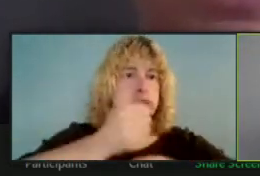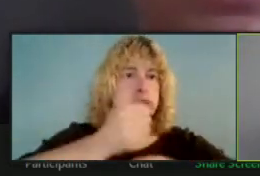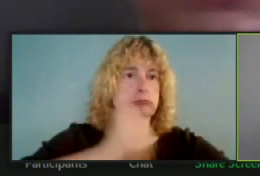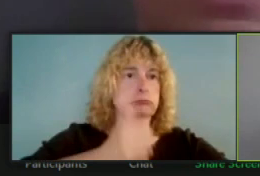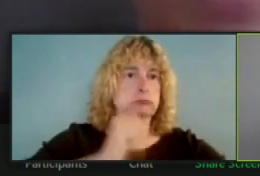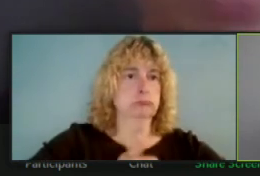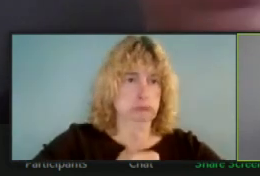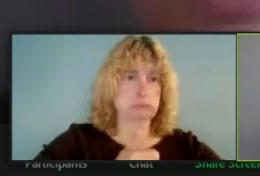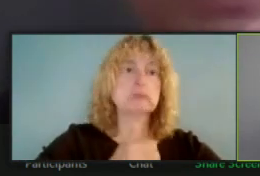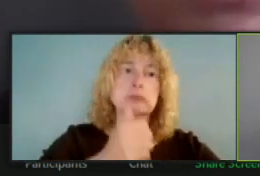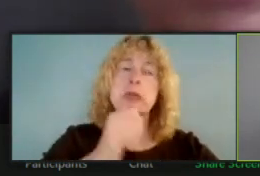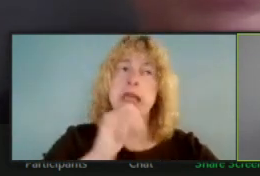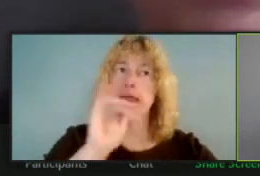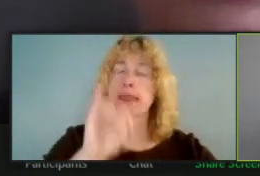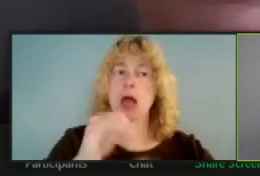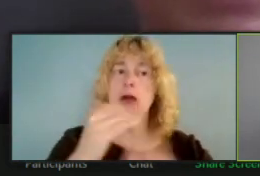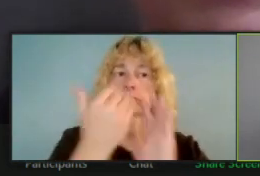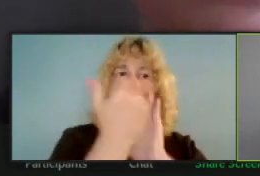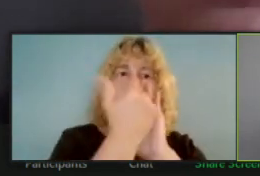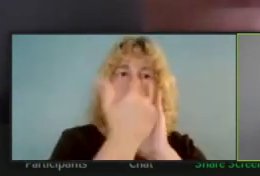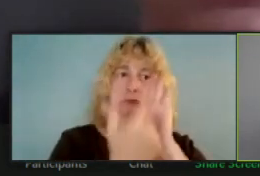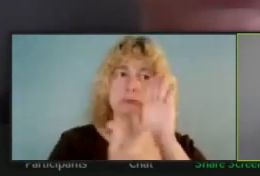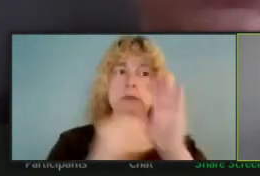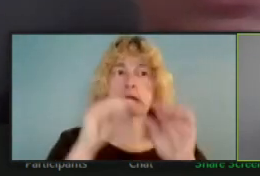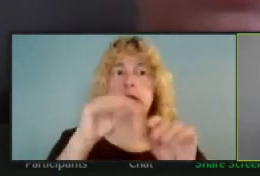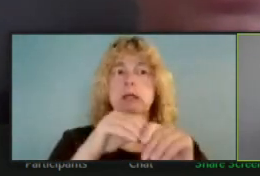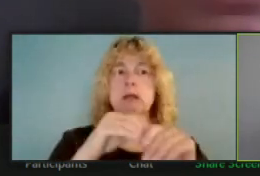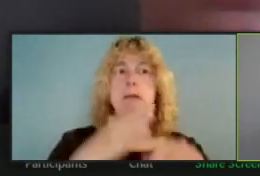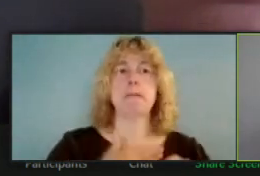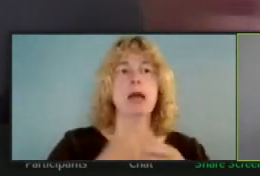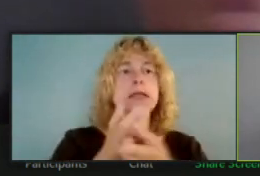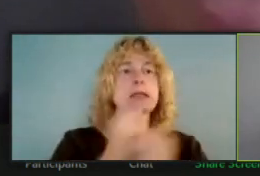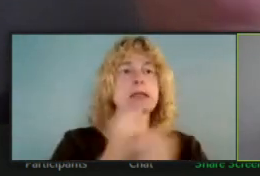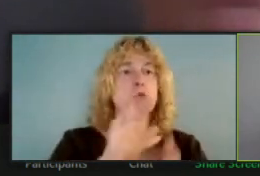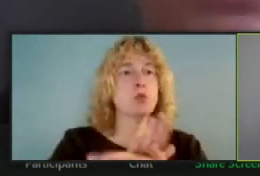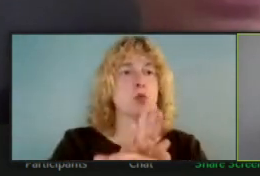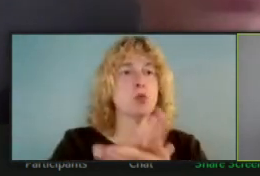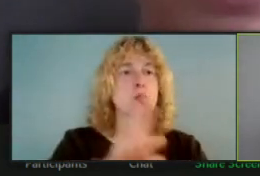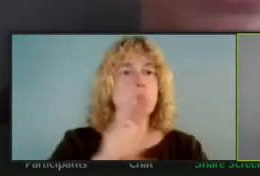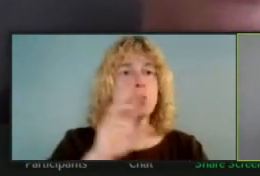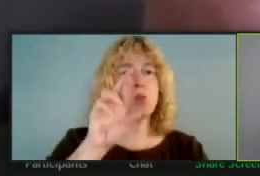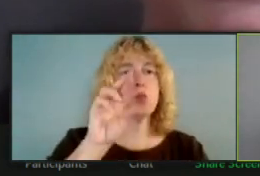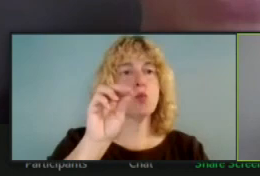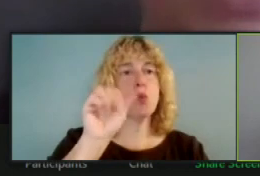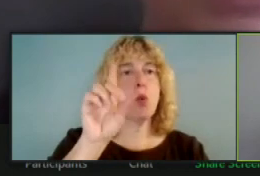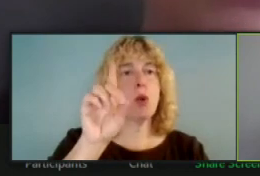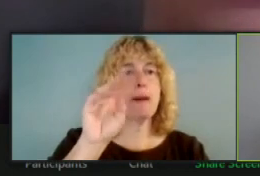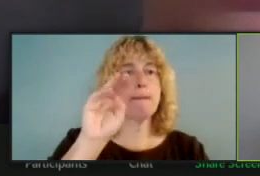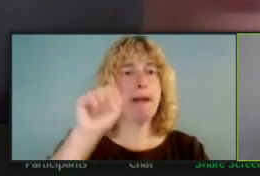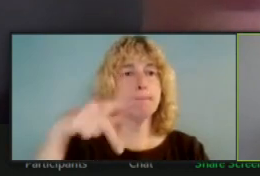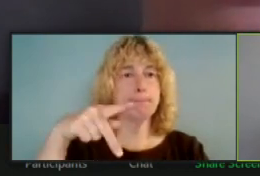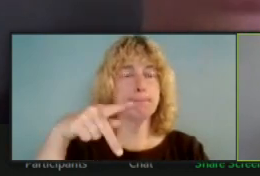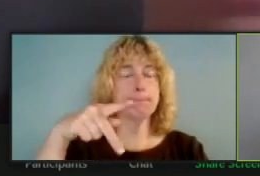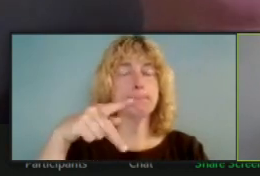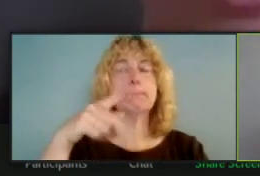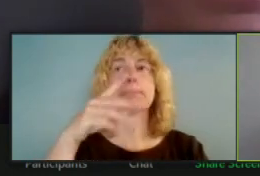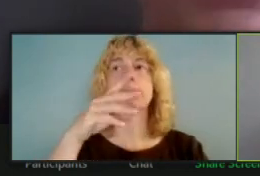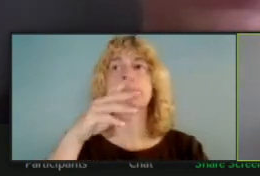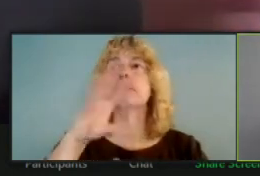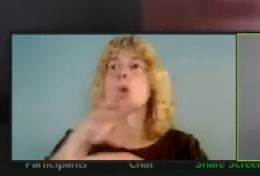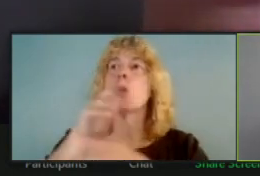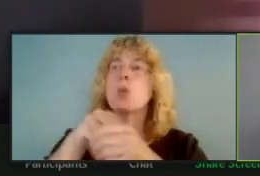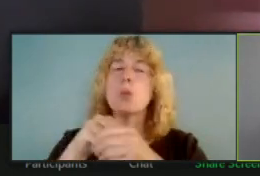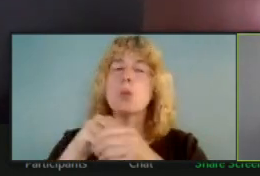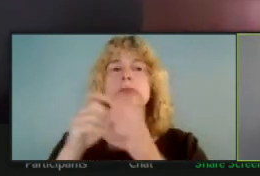protocols are outlined in the My Safe Schools roadmap. but they include